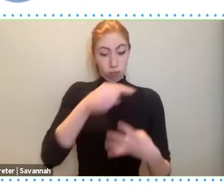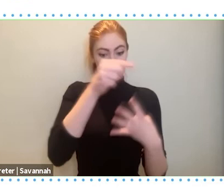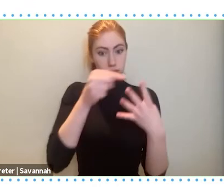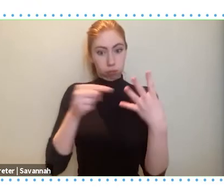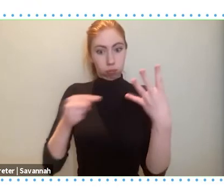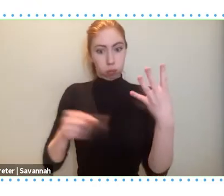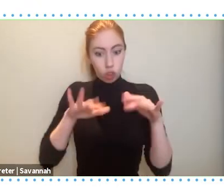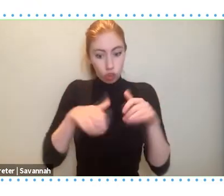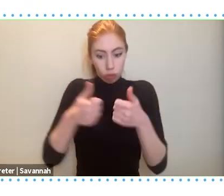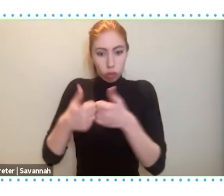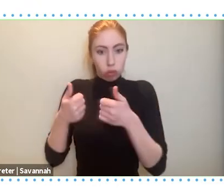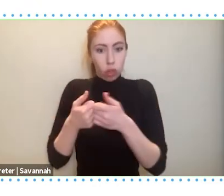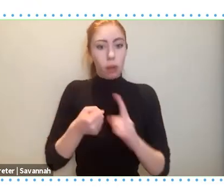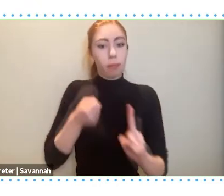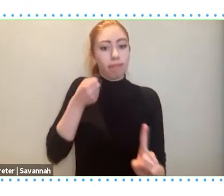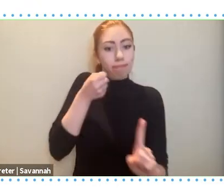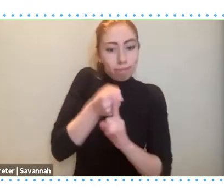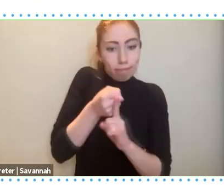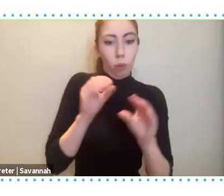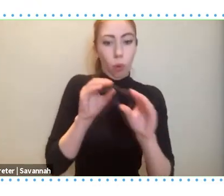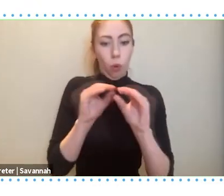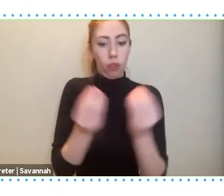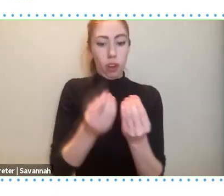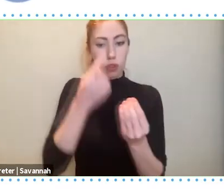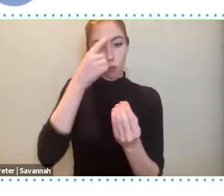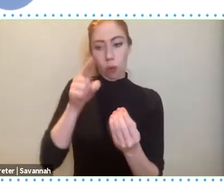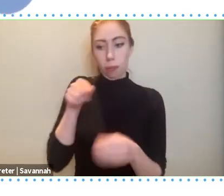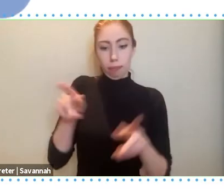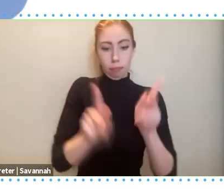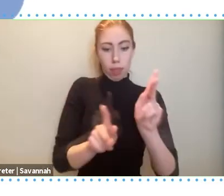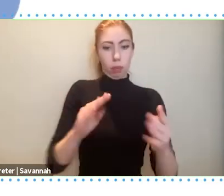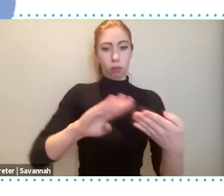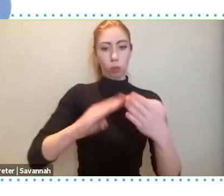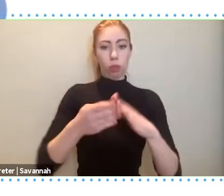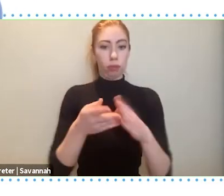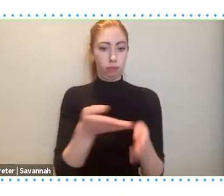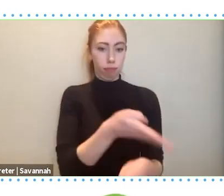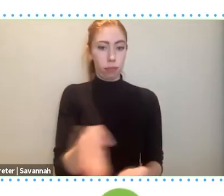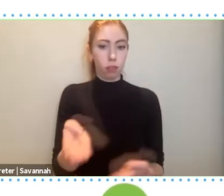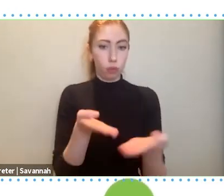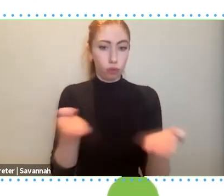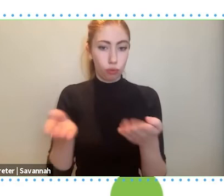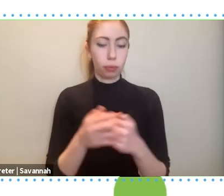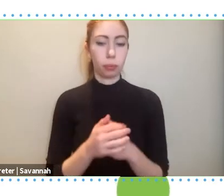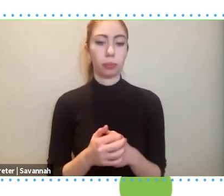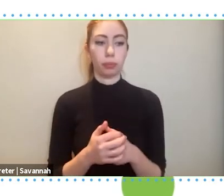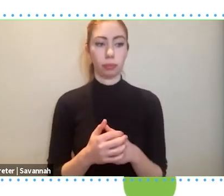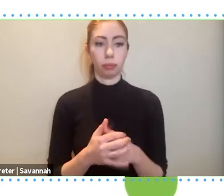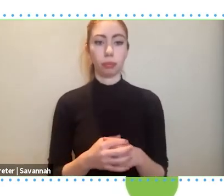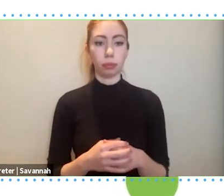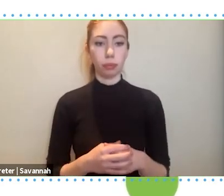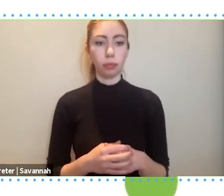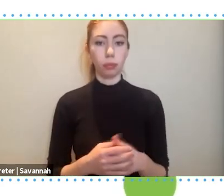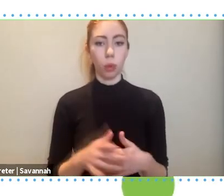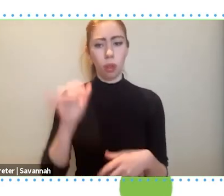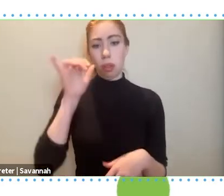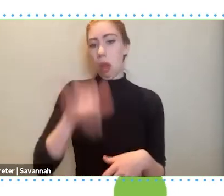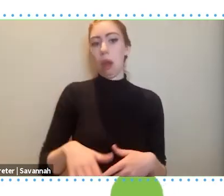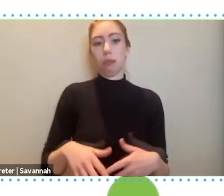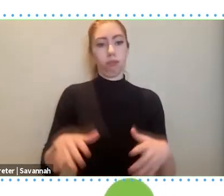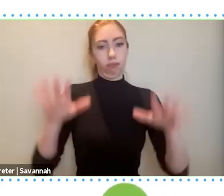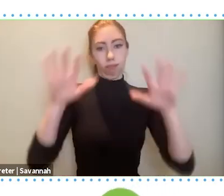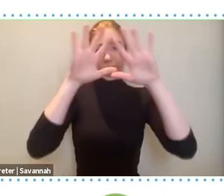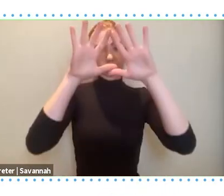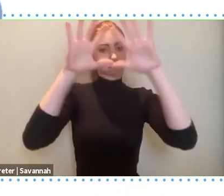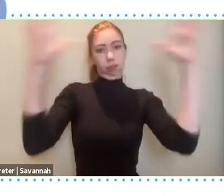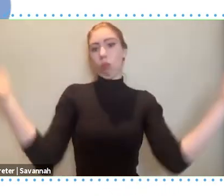know, serving the mission of the organization. So that's a super, super quick overview about if what we are talking